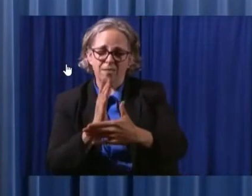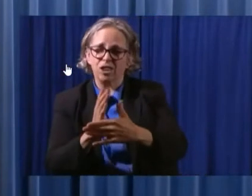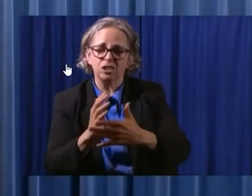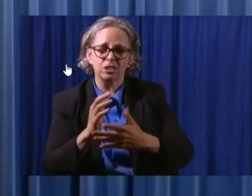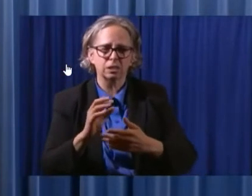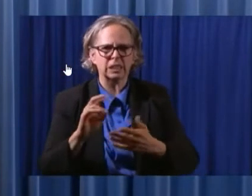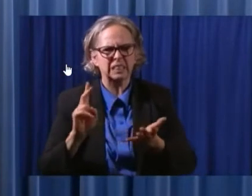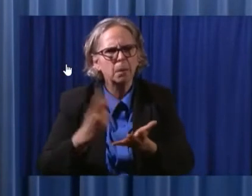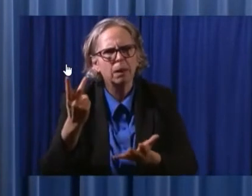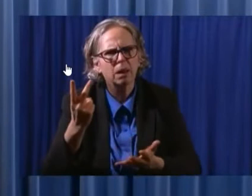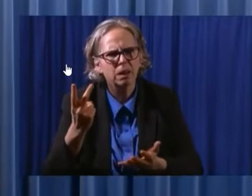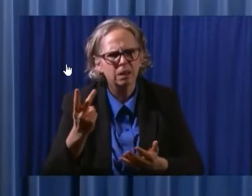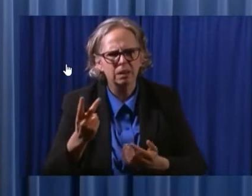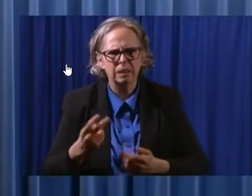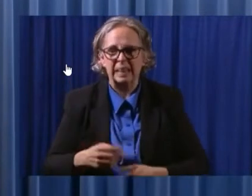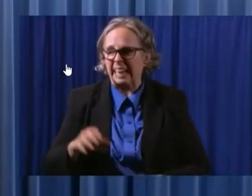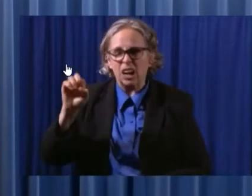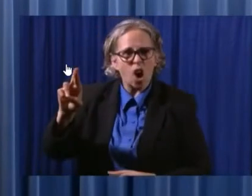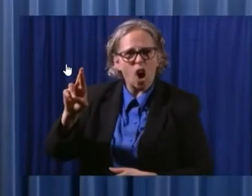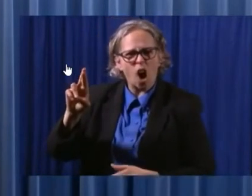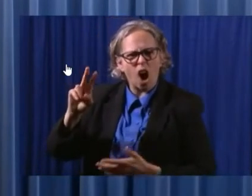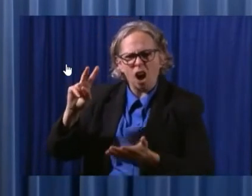and outpatient visits have tripled.